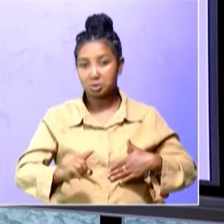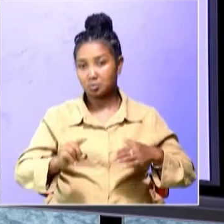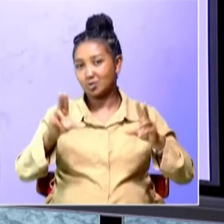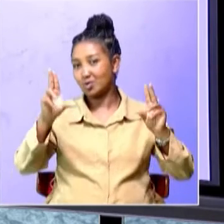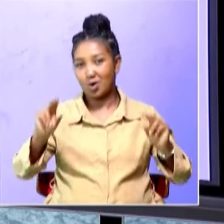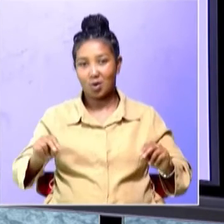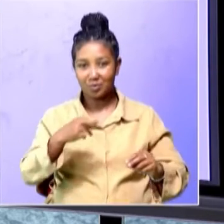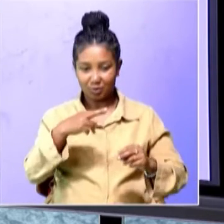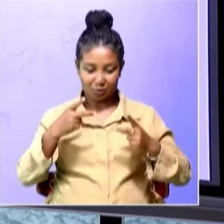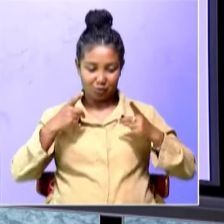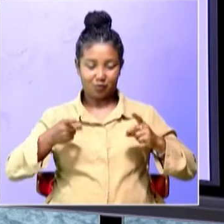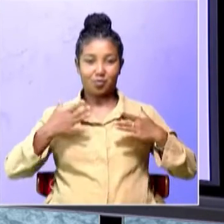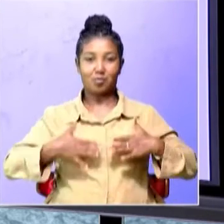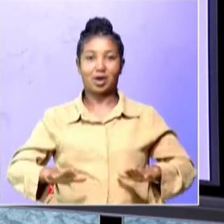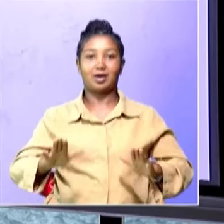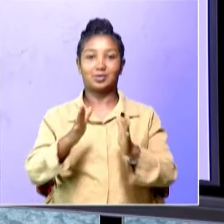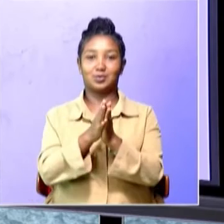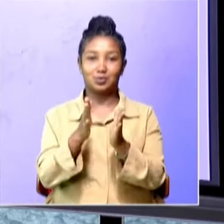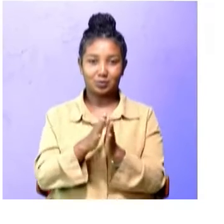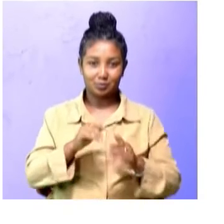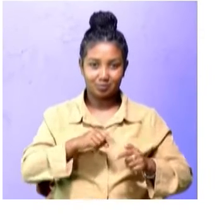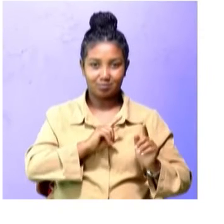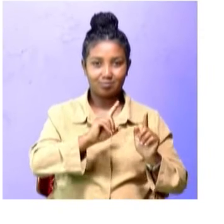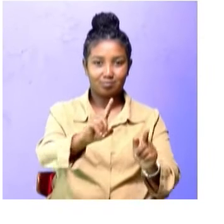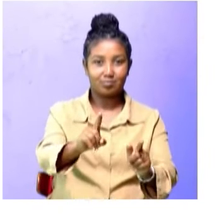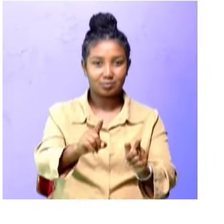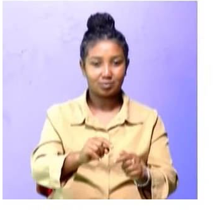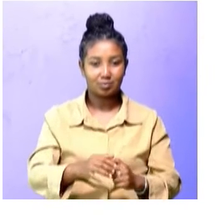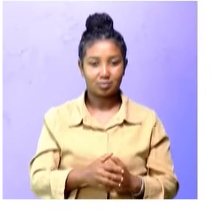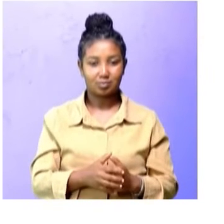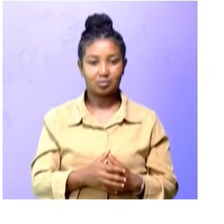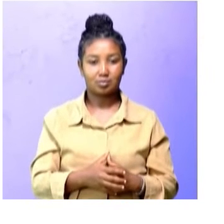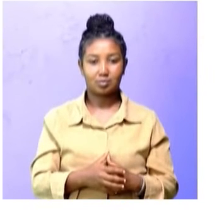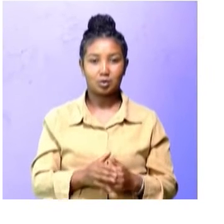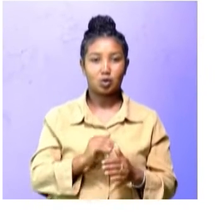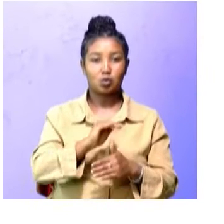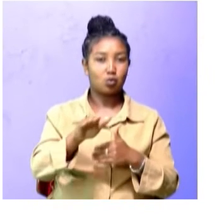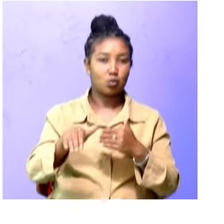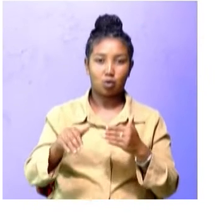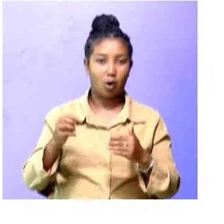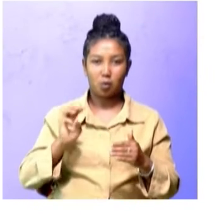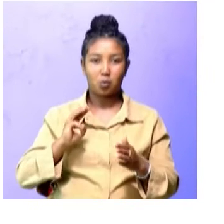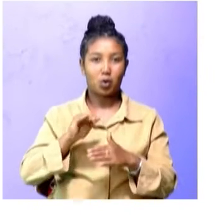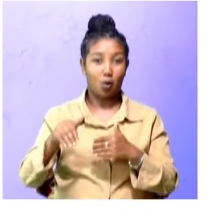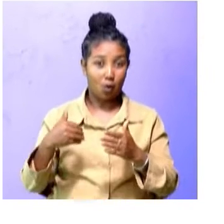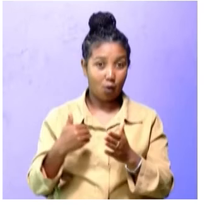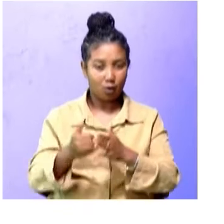worries on what to wear for school. We all concentrate. Let's make it like this. We all